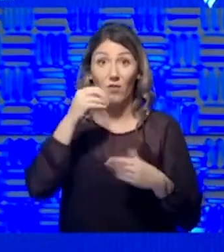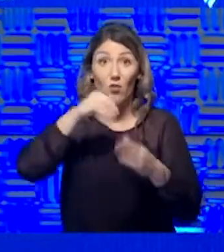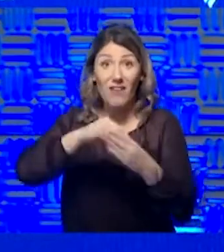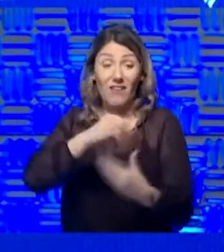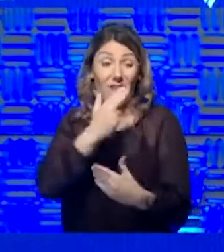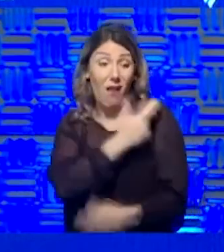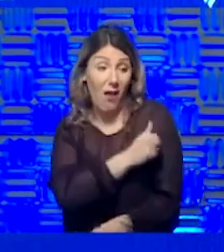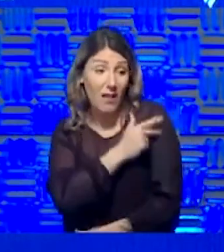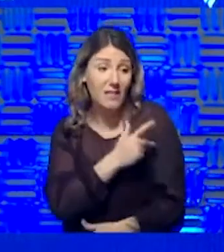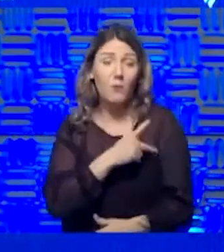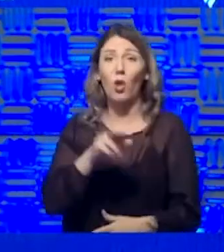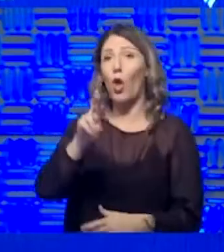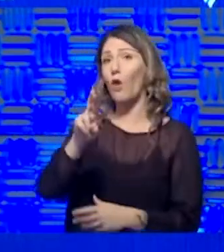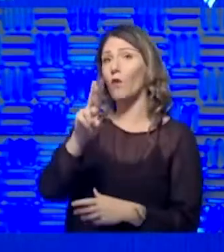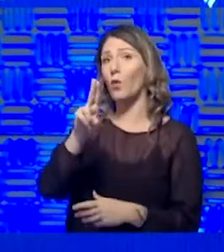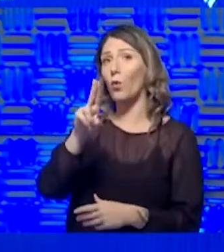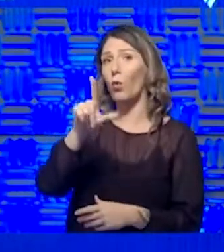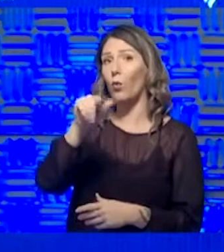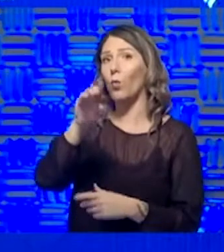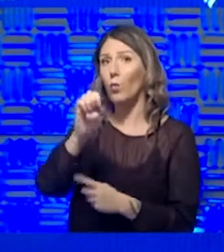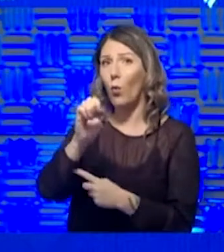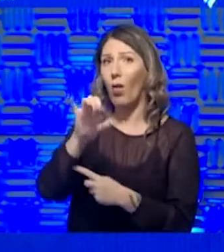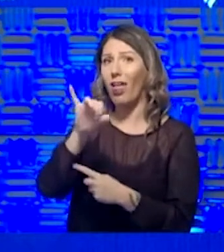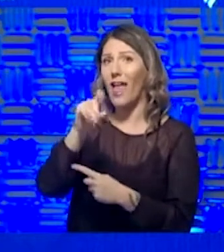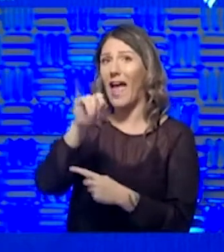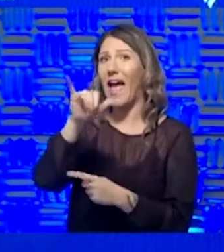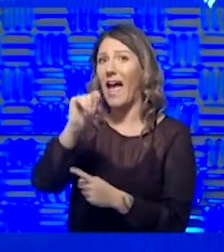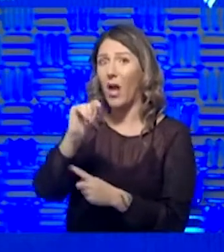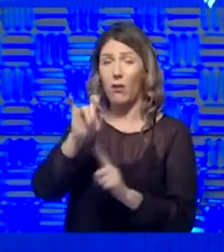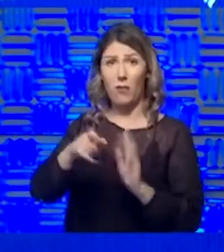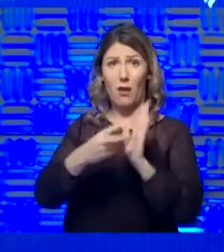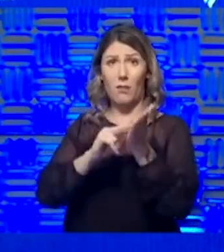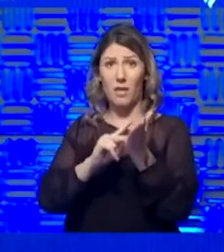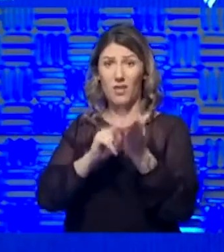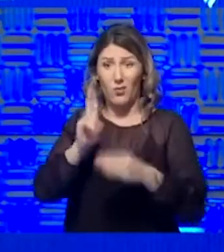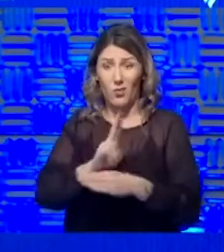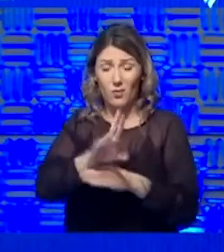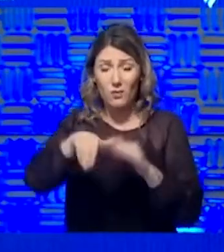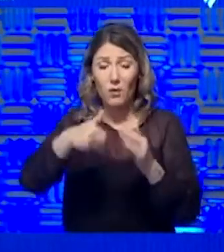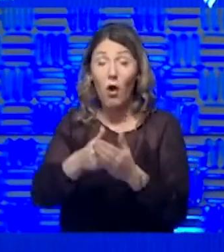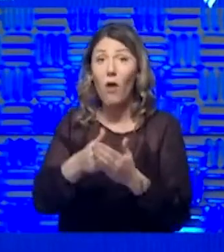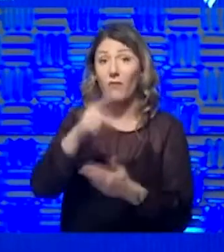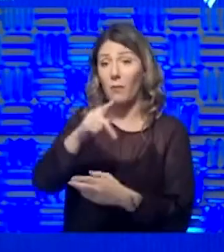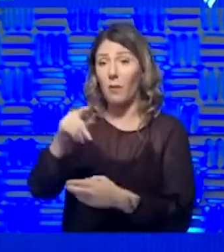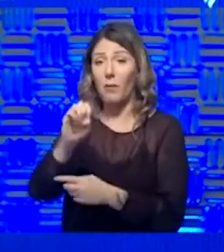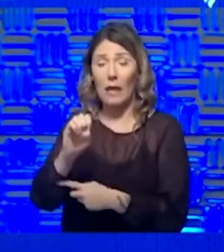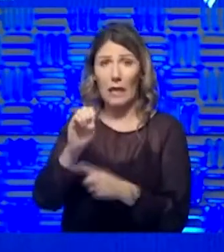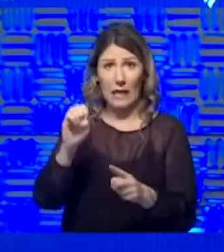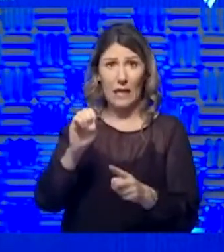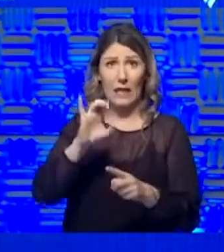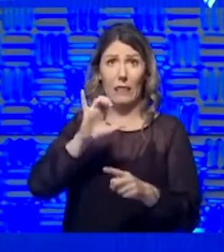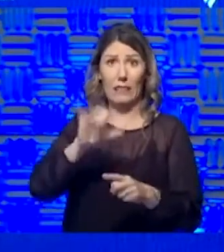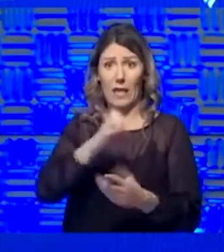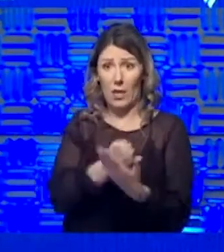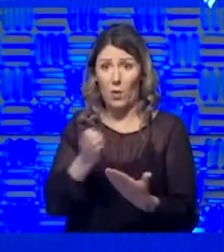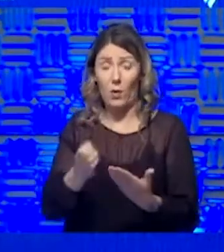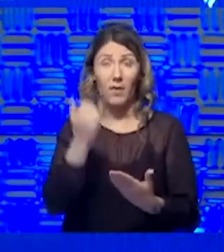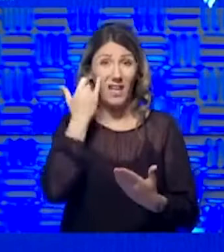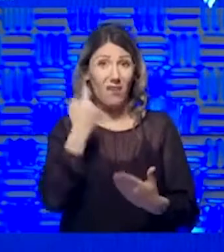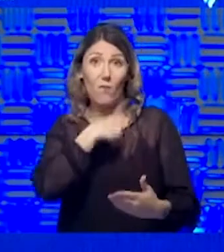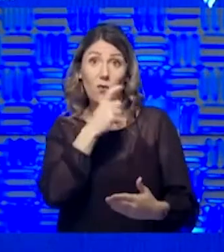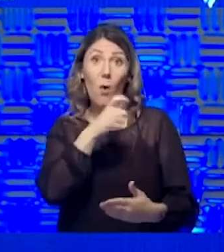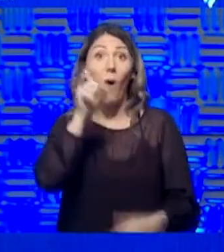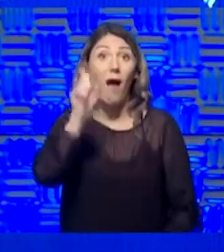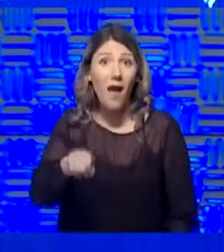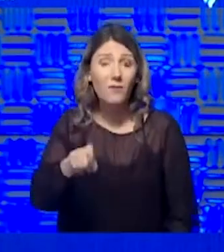using up all sorts of PPE, personal protective equipment. And so we think that's the most important thing to, if we don't have to do that, let's stop